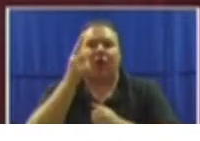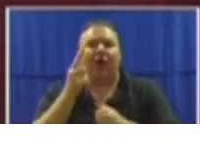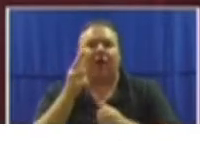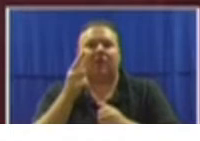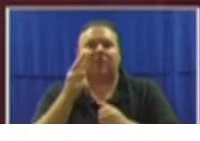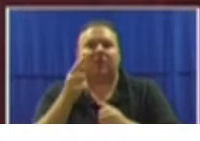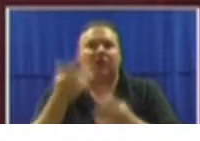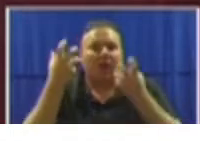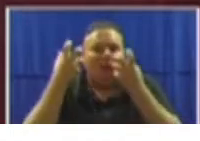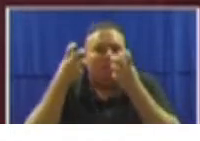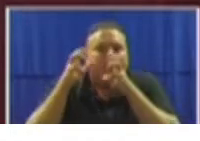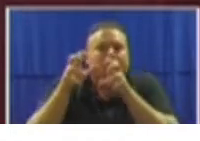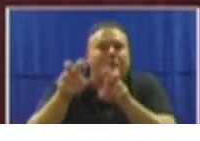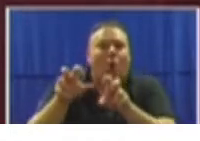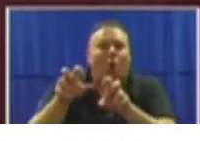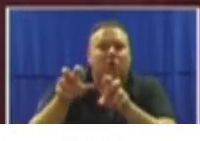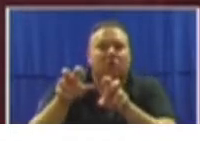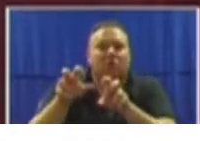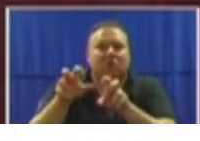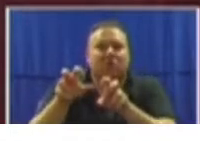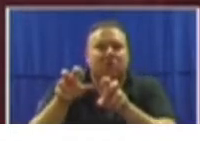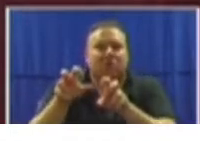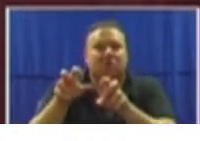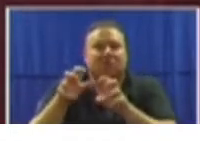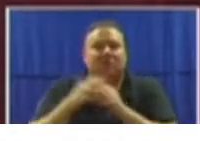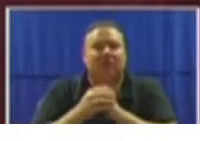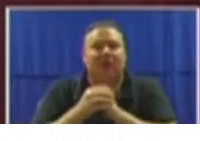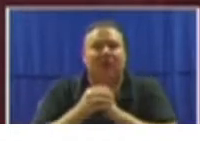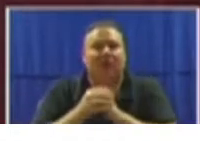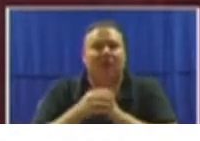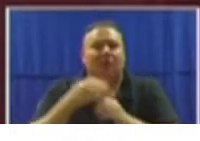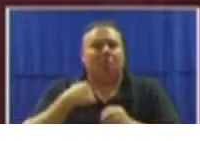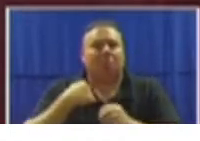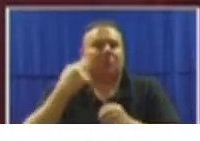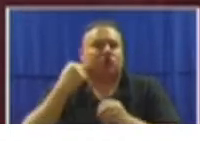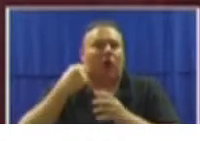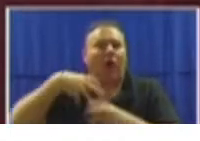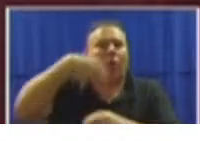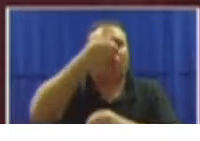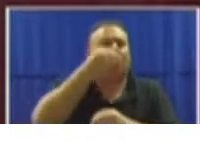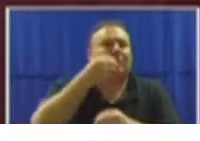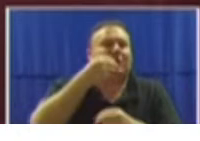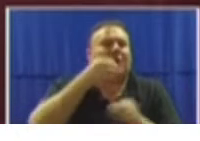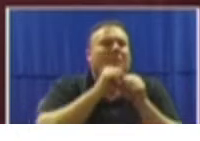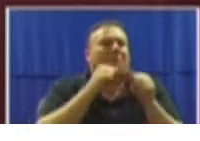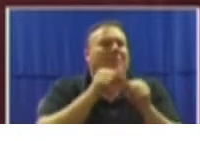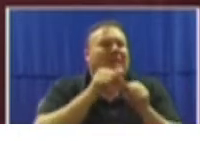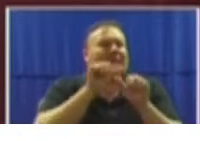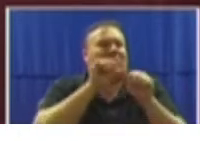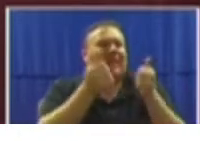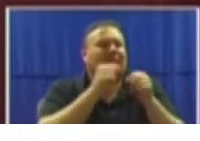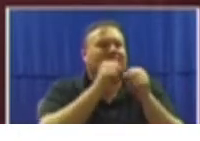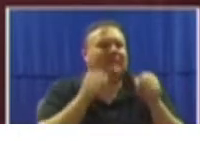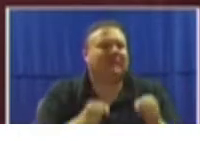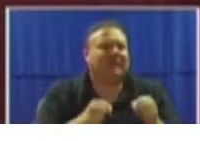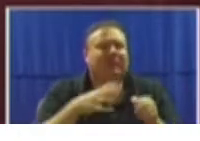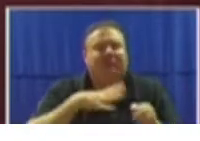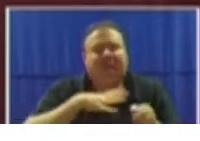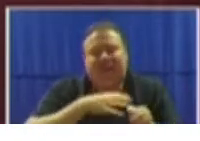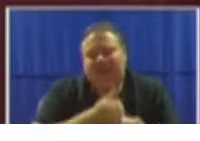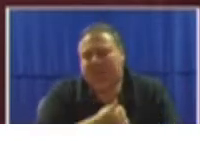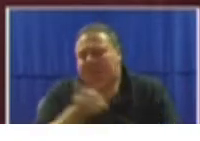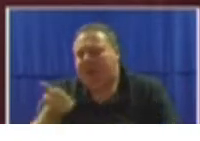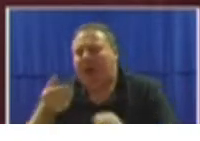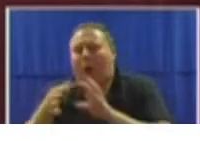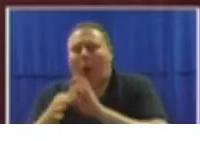I'm trying to run away from is better than this system and the way it's treating me. Let me go back home. And then tomorrow when that